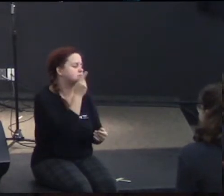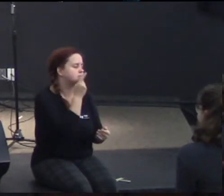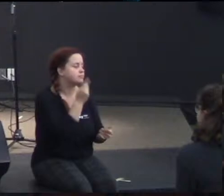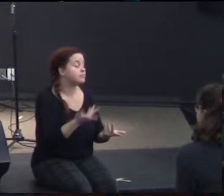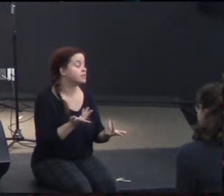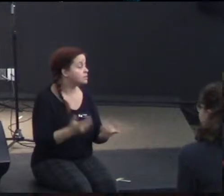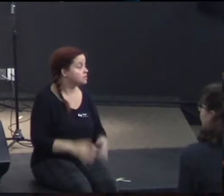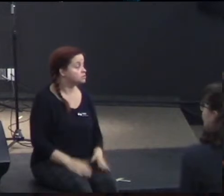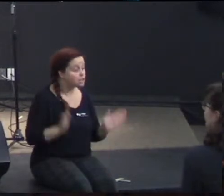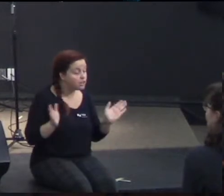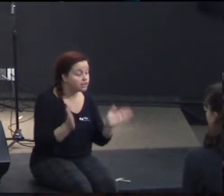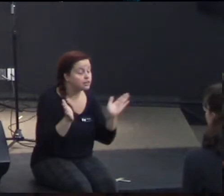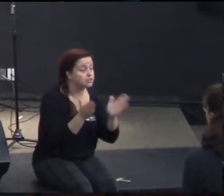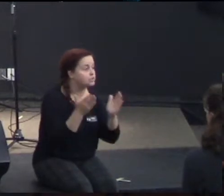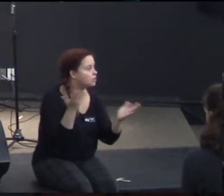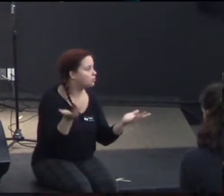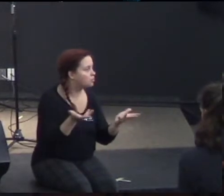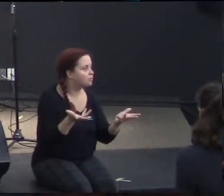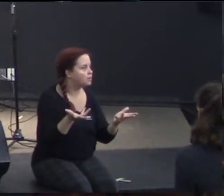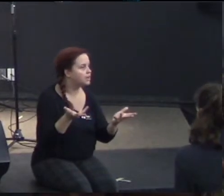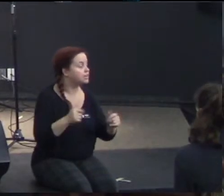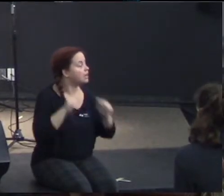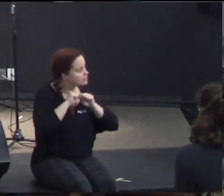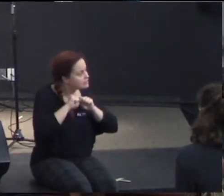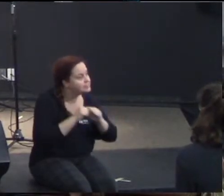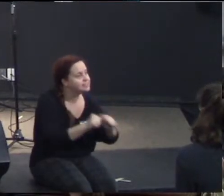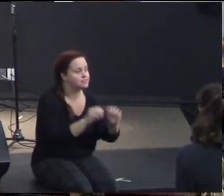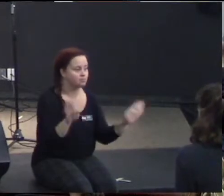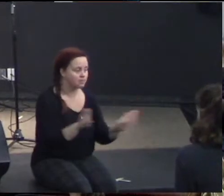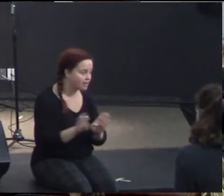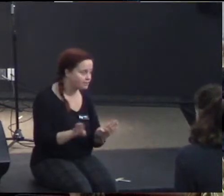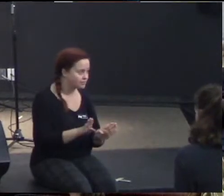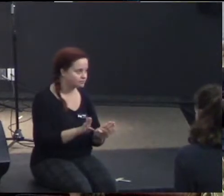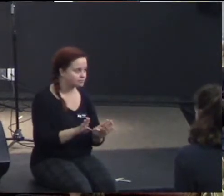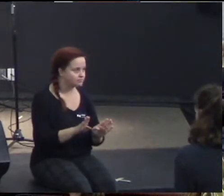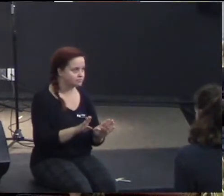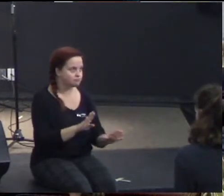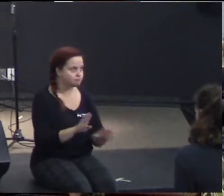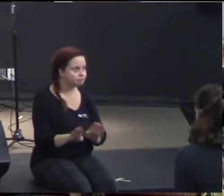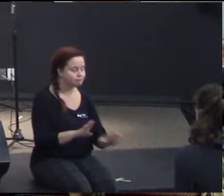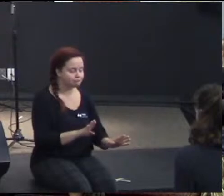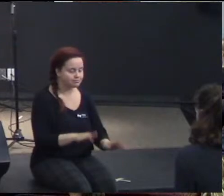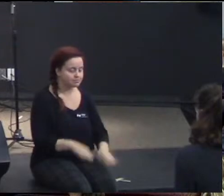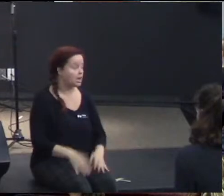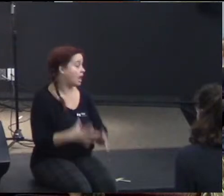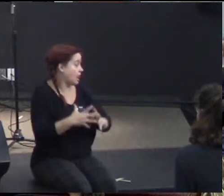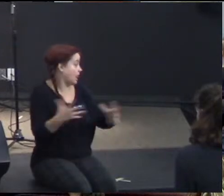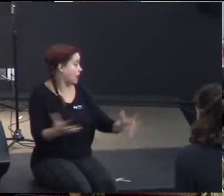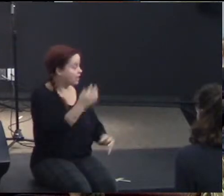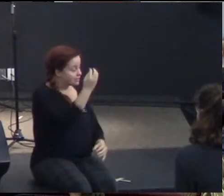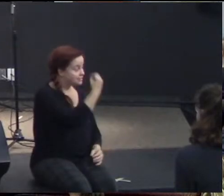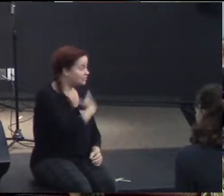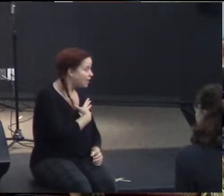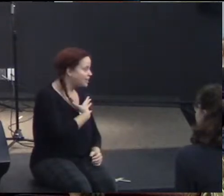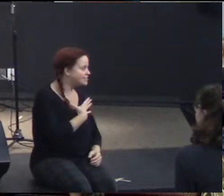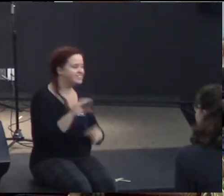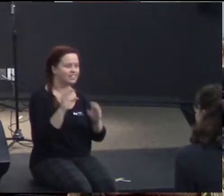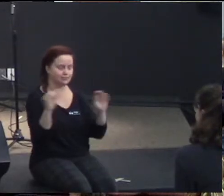what? Continued behavior. Right, right, right. Lot of grace, no truth.